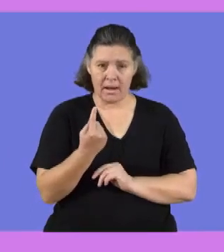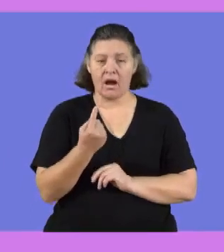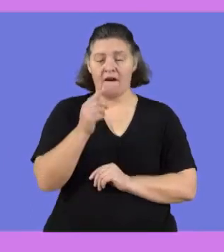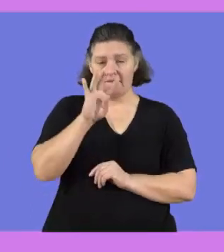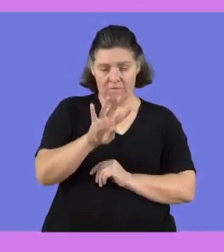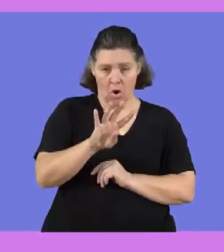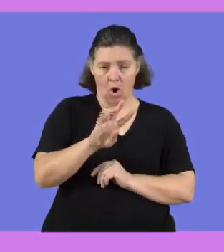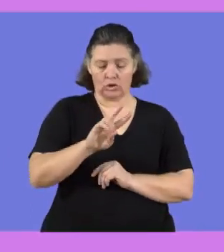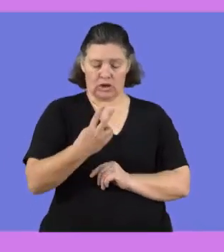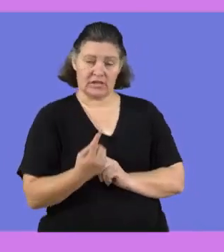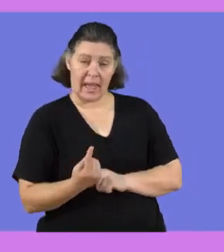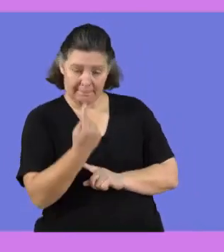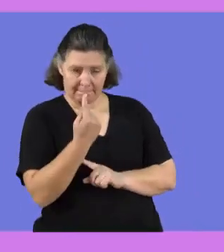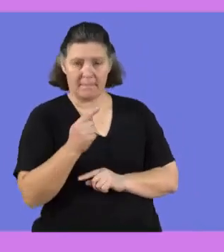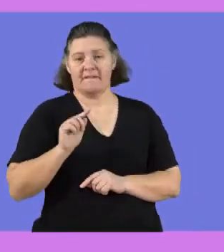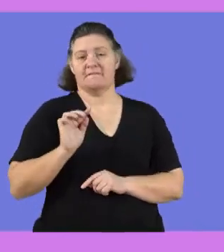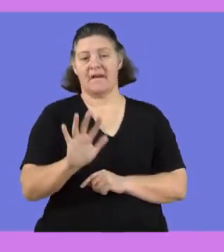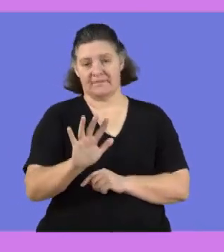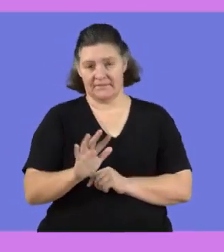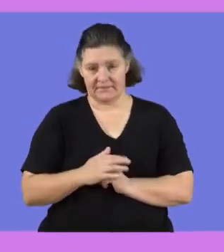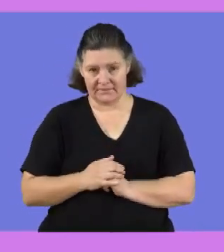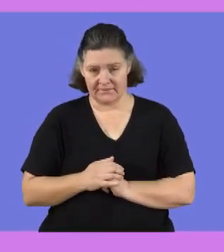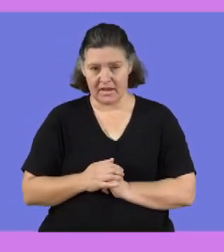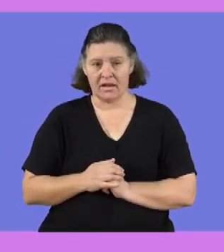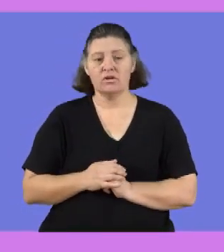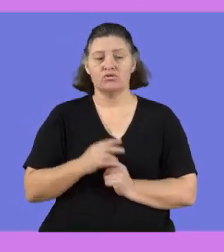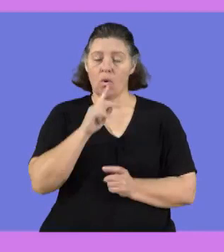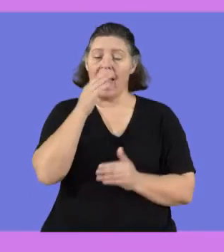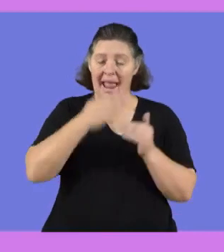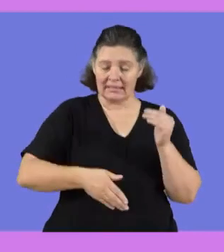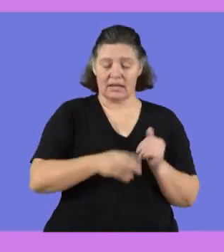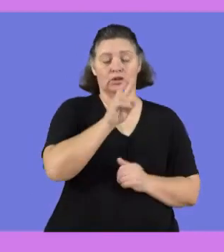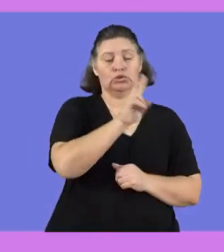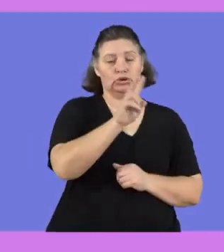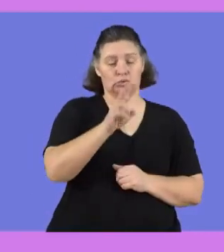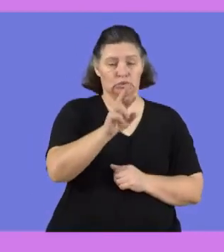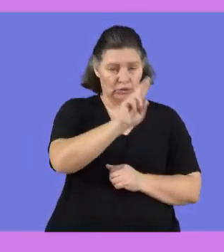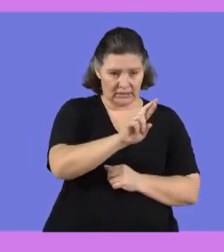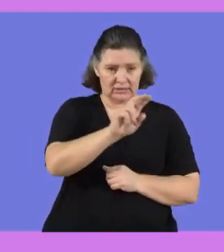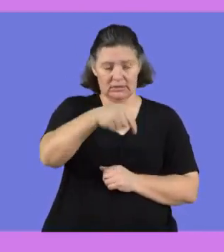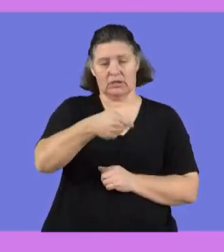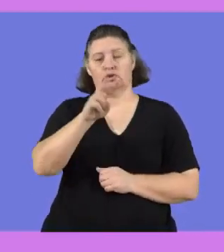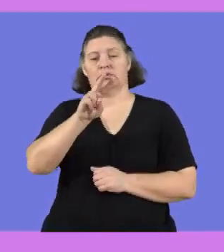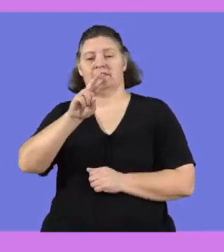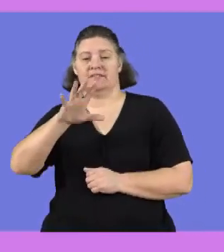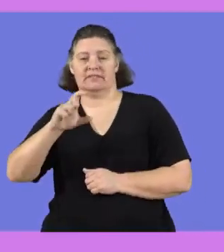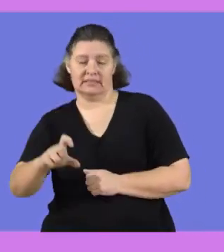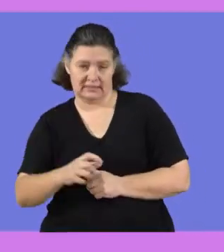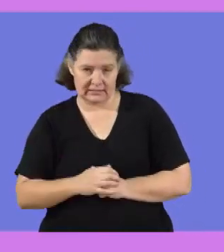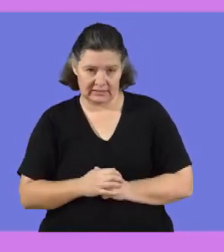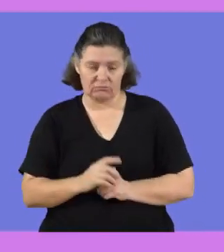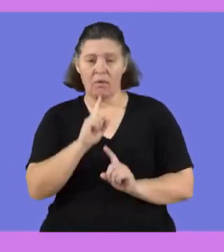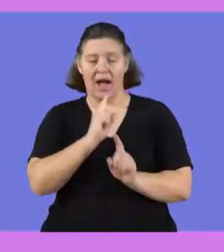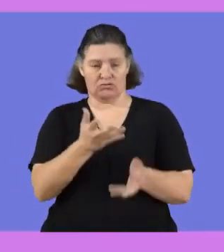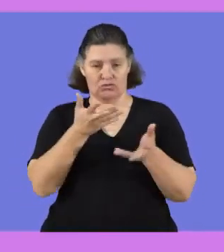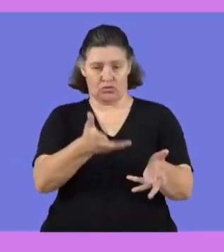therefore 4 will be adjusted upward. Then we will have 22 Rand 25. So this